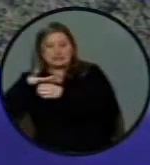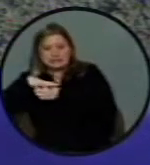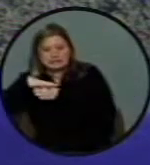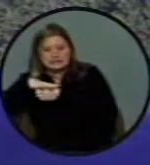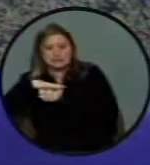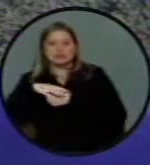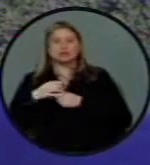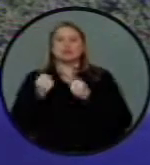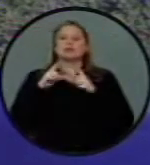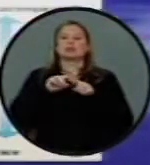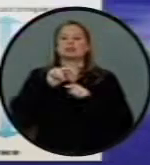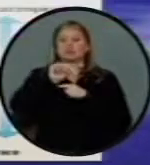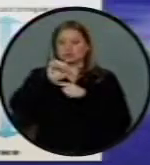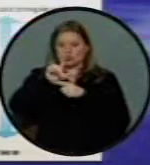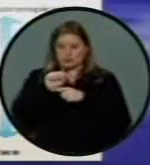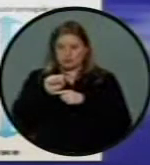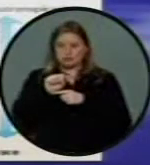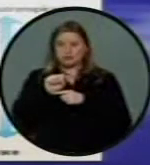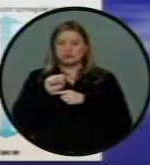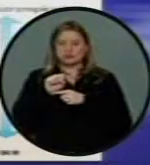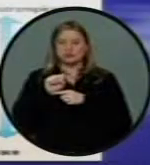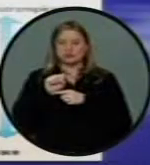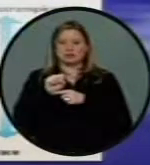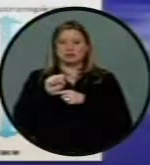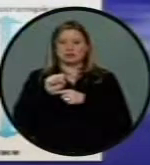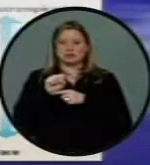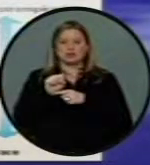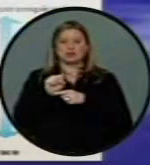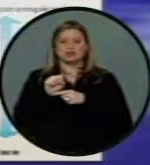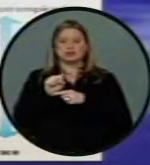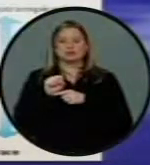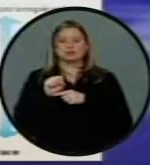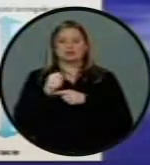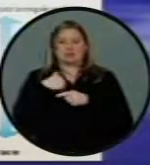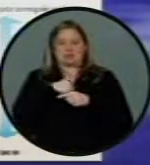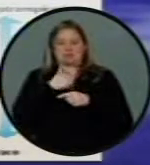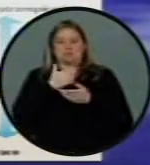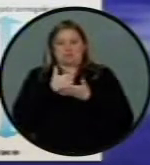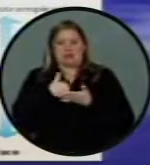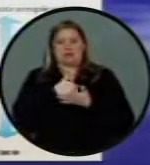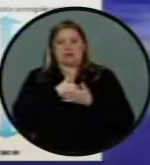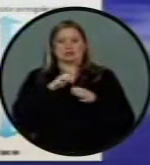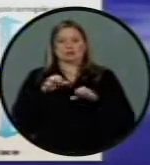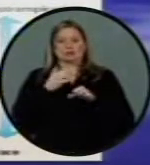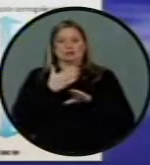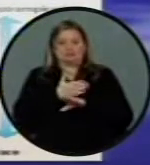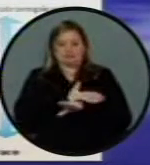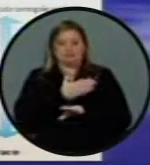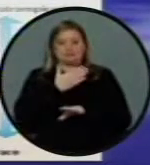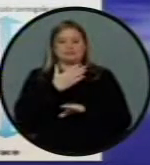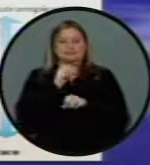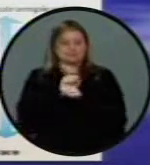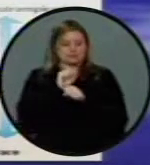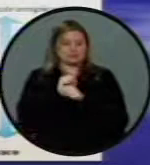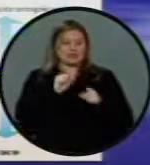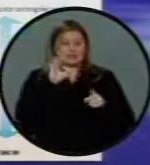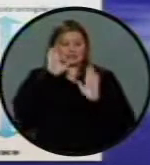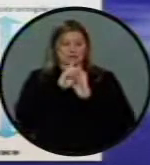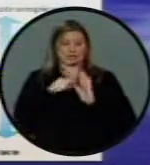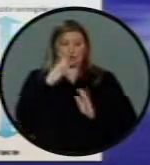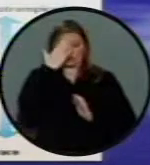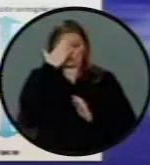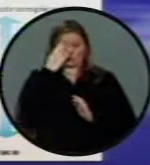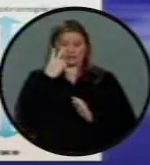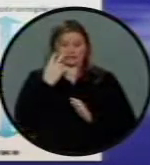There's a lot of different tools we have at our disposal to do a better job. My guess is this slide is something that you all are very familiar with,